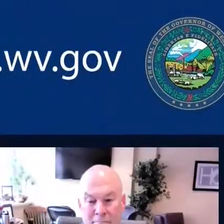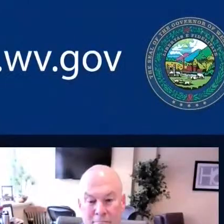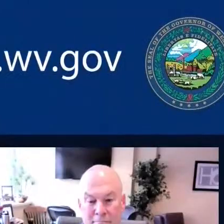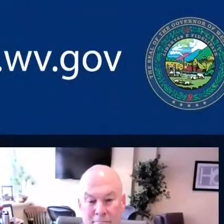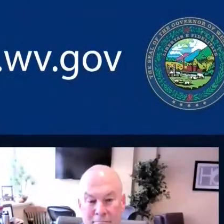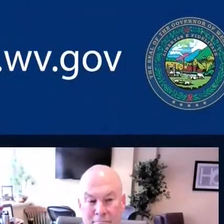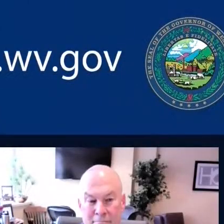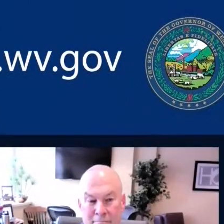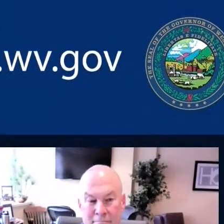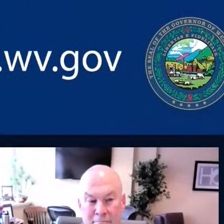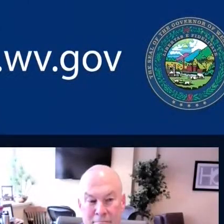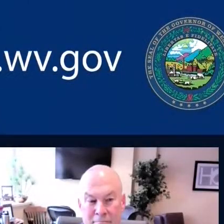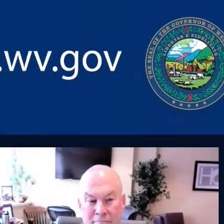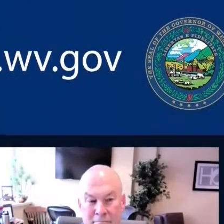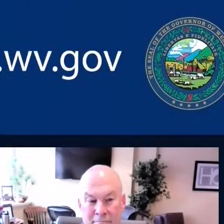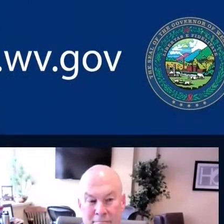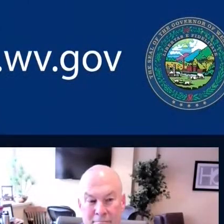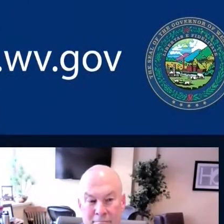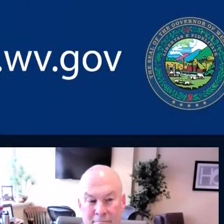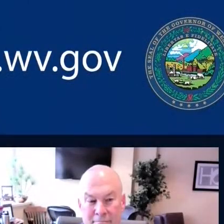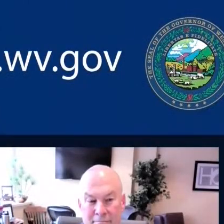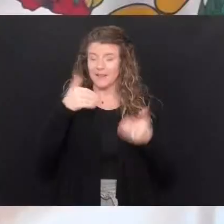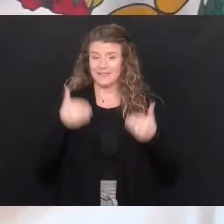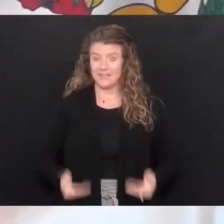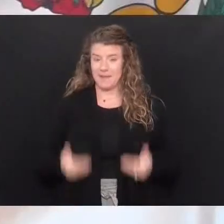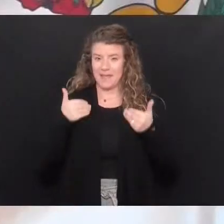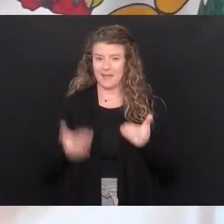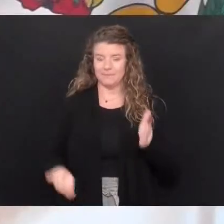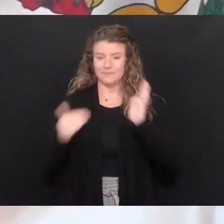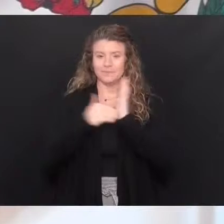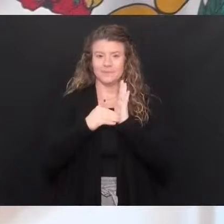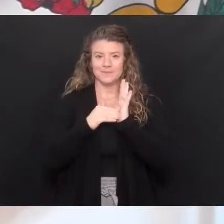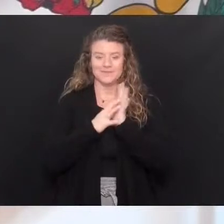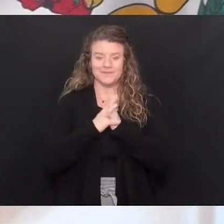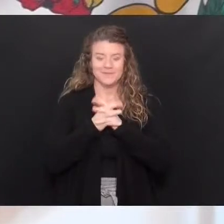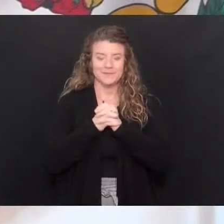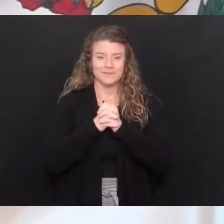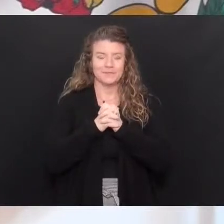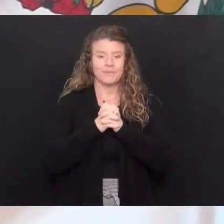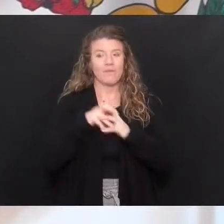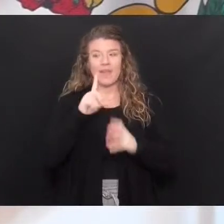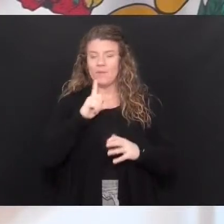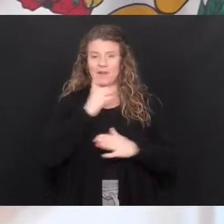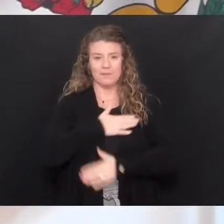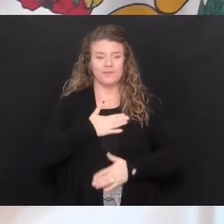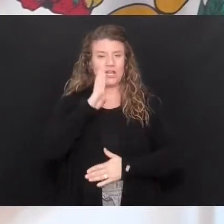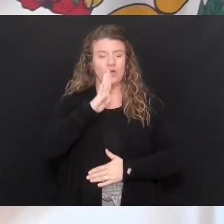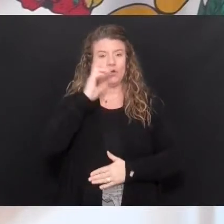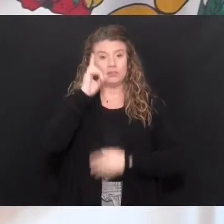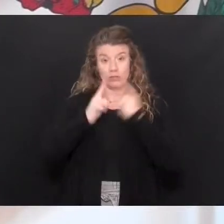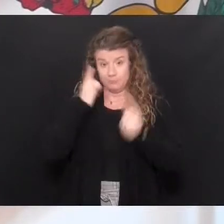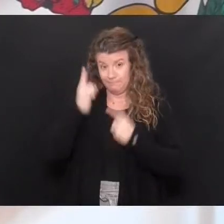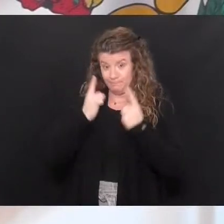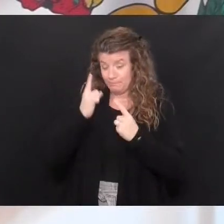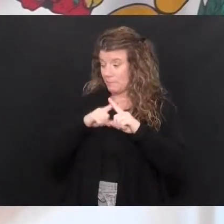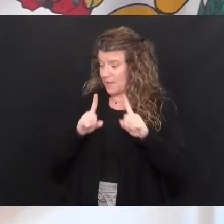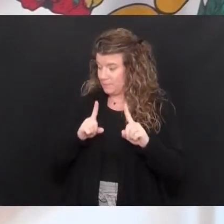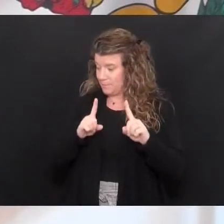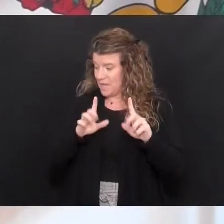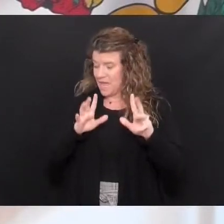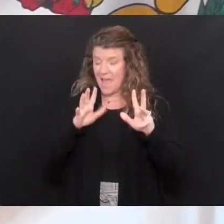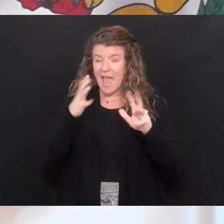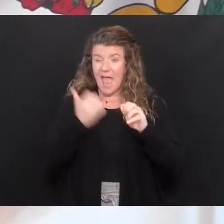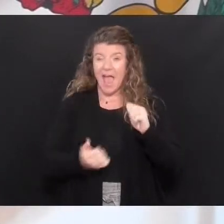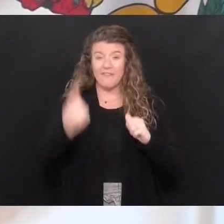Okay, Jen, this is me again. Okay, and I appreciate your concern, but